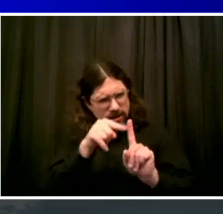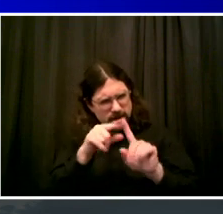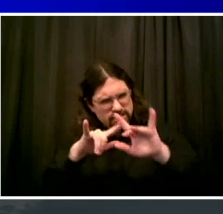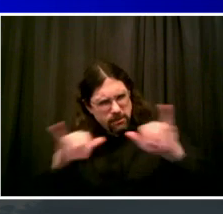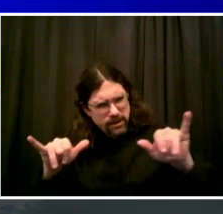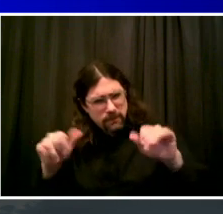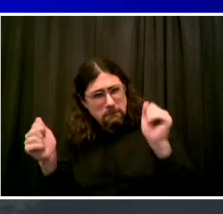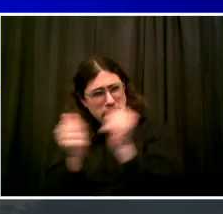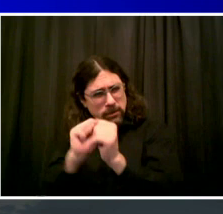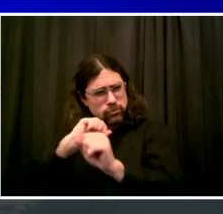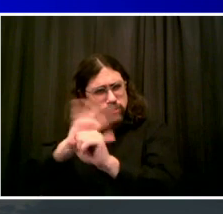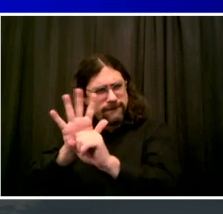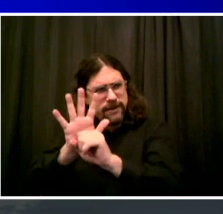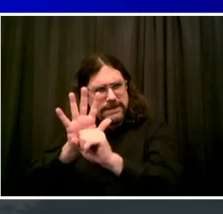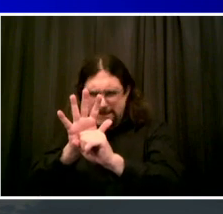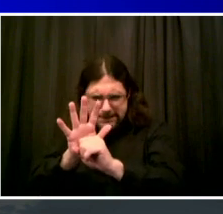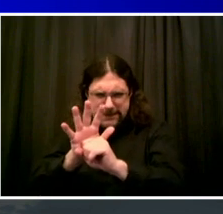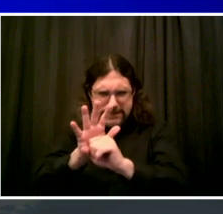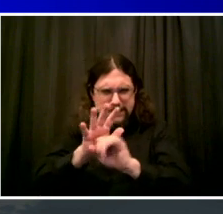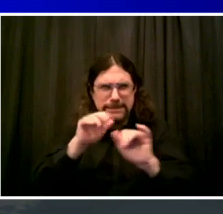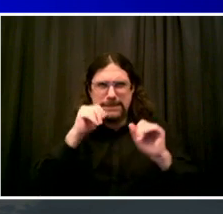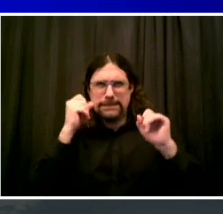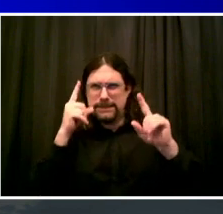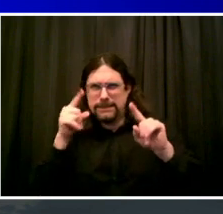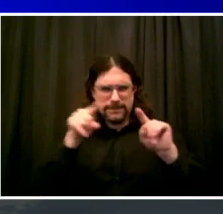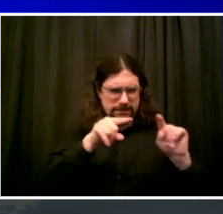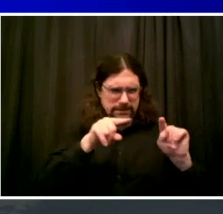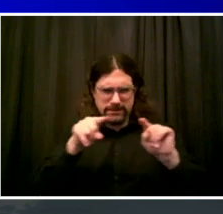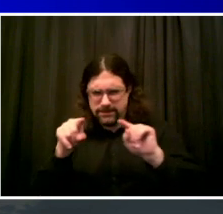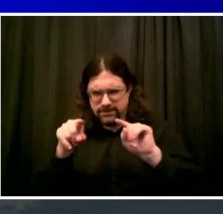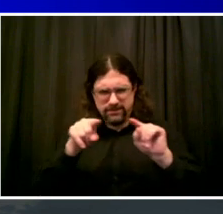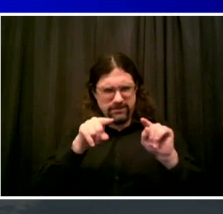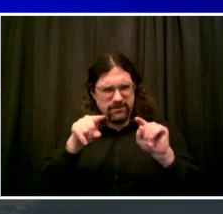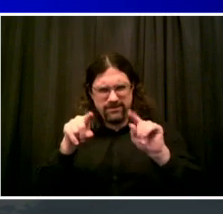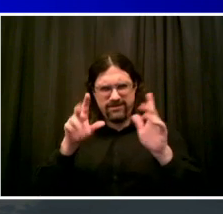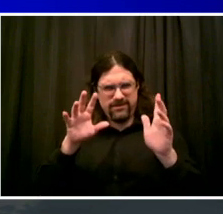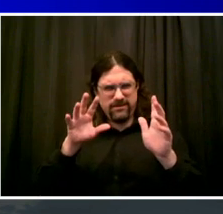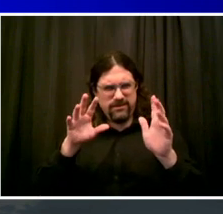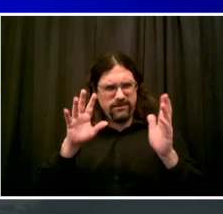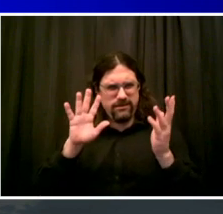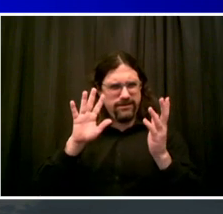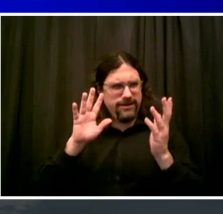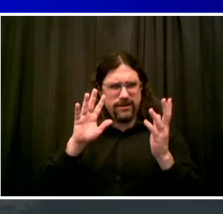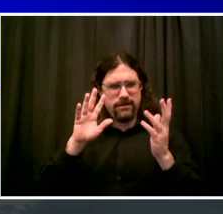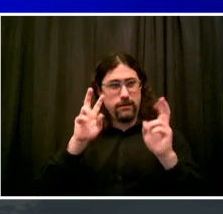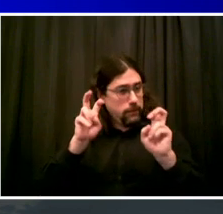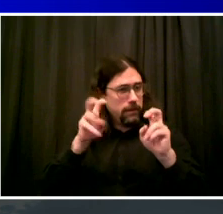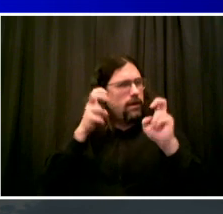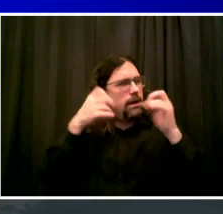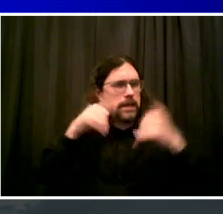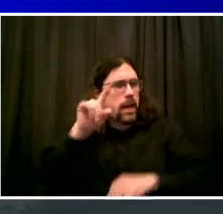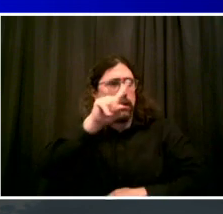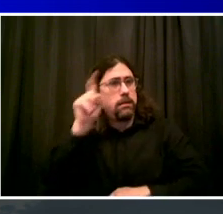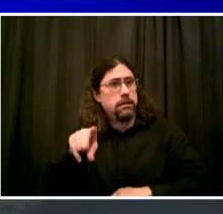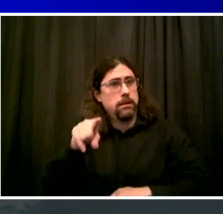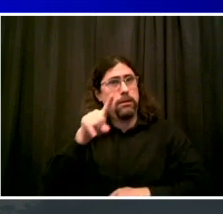to grow, and that's why we are really, really concerned and really want to get the word out to all family members to keep an eye on their kids